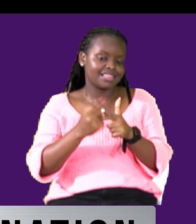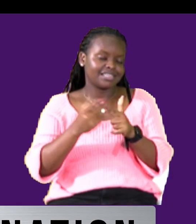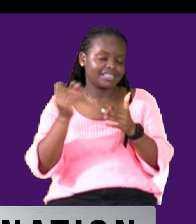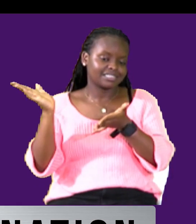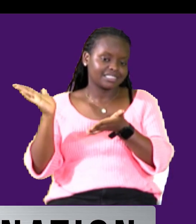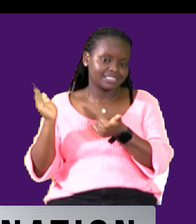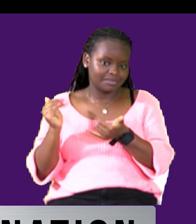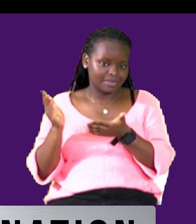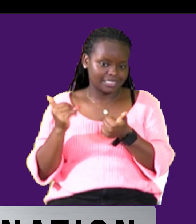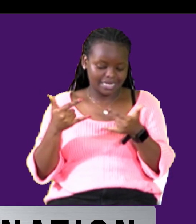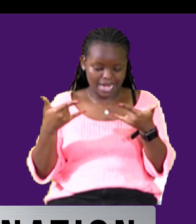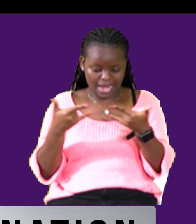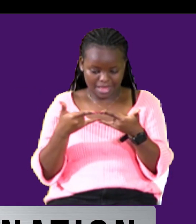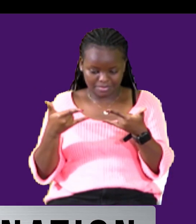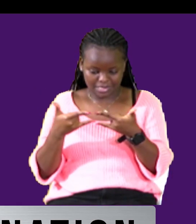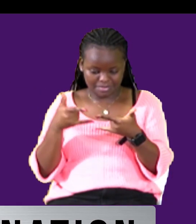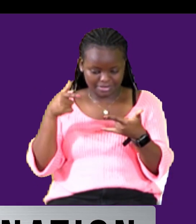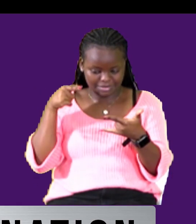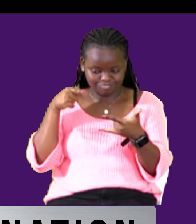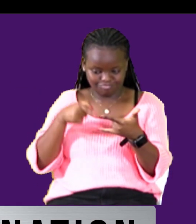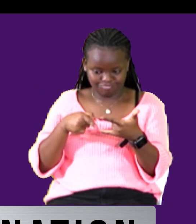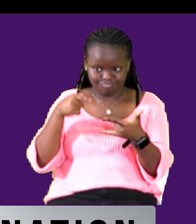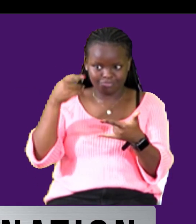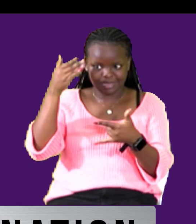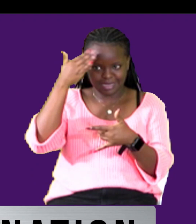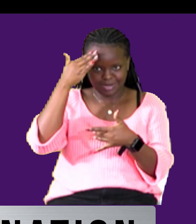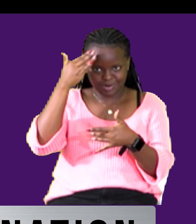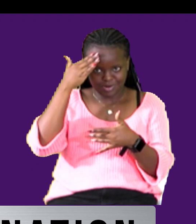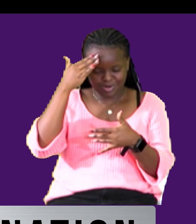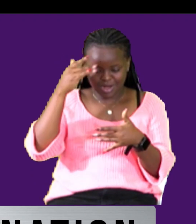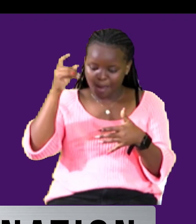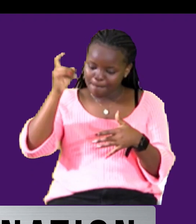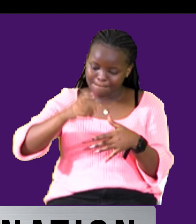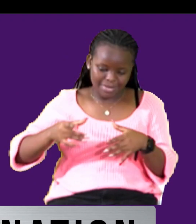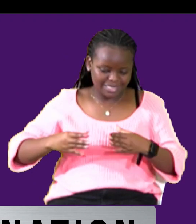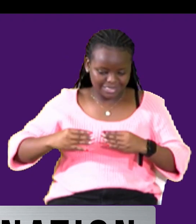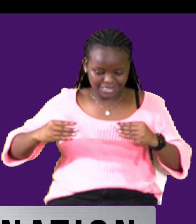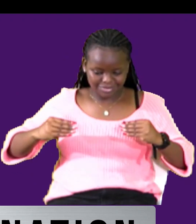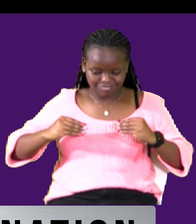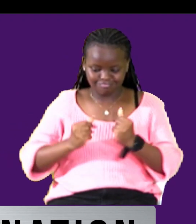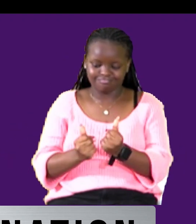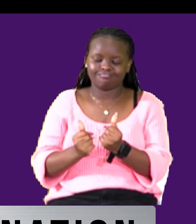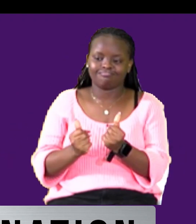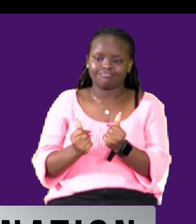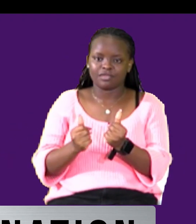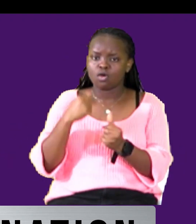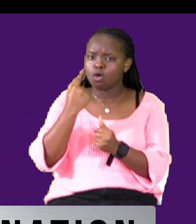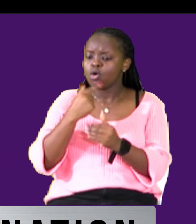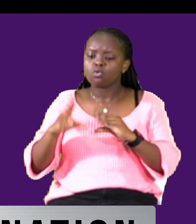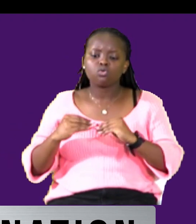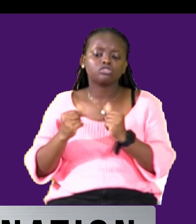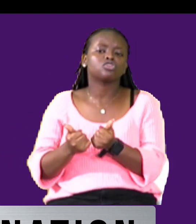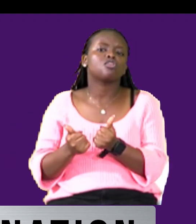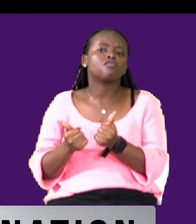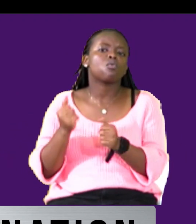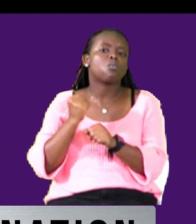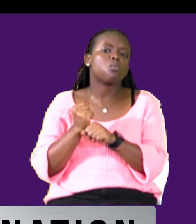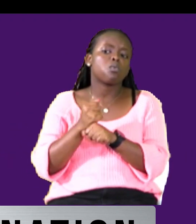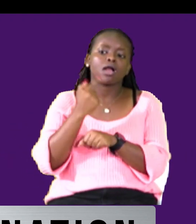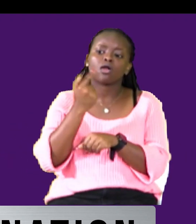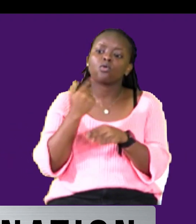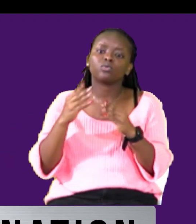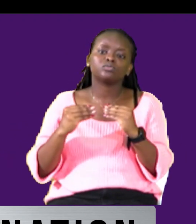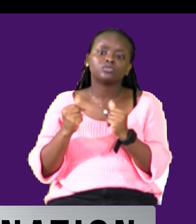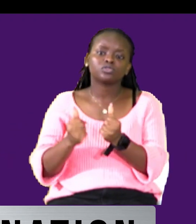those gaps that were identified need to be mitigated. True. So who mitigates? What Kibaki used to do. Exactly.